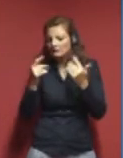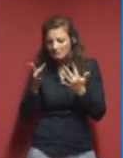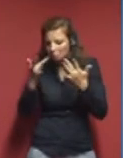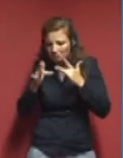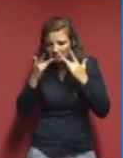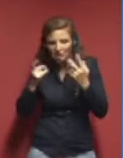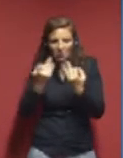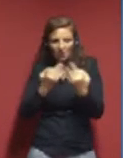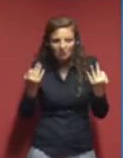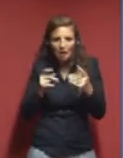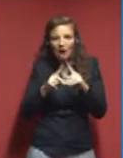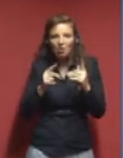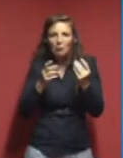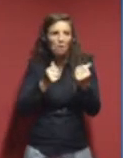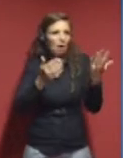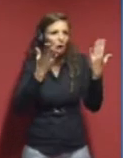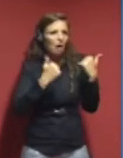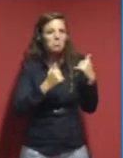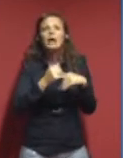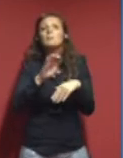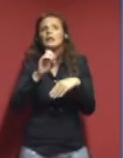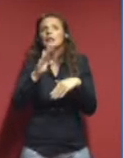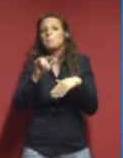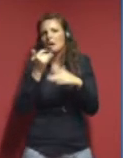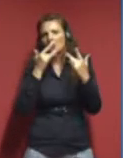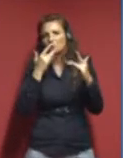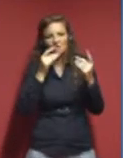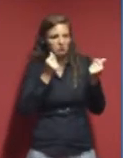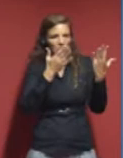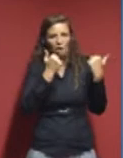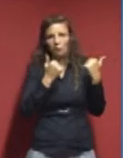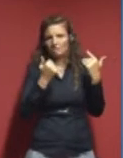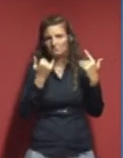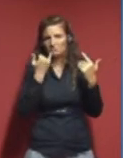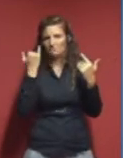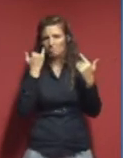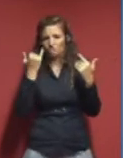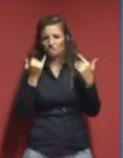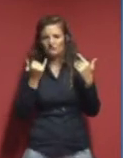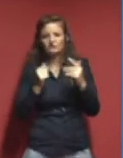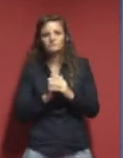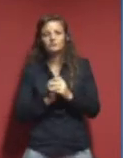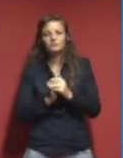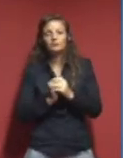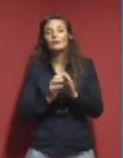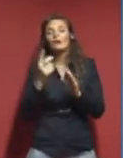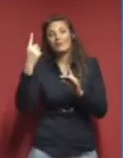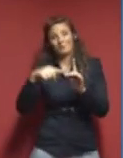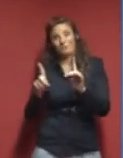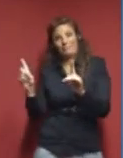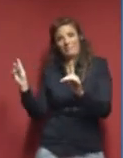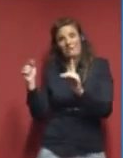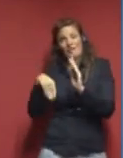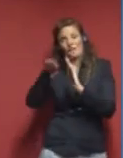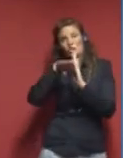from eBay or from your next store, and that are generally very cheap. This is the software. It completely runs in a